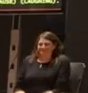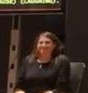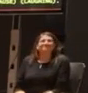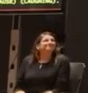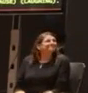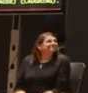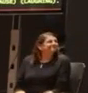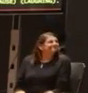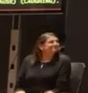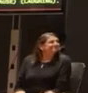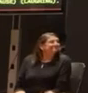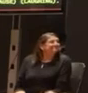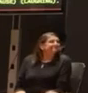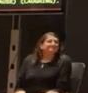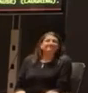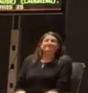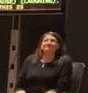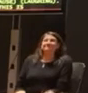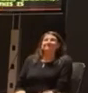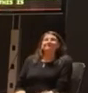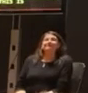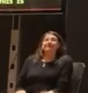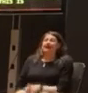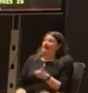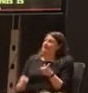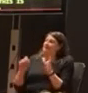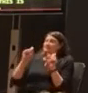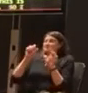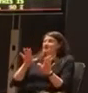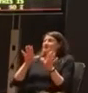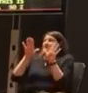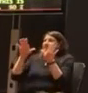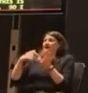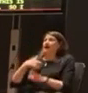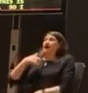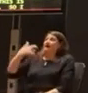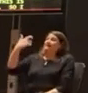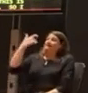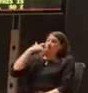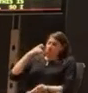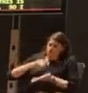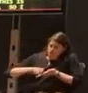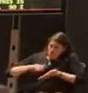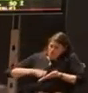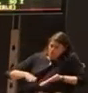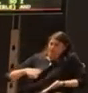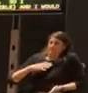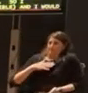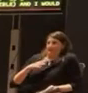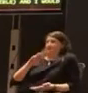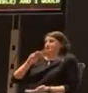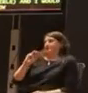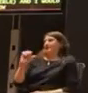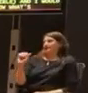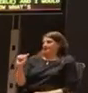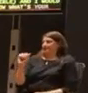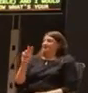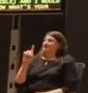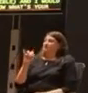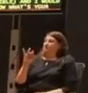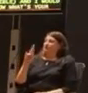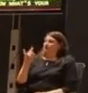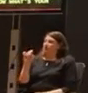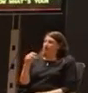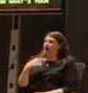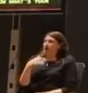Hi, this was incredible. So I do historical research for my dissertation, and I would like to know, what's your process so people who